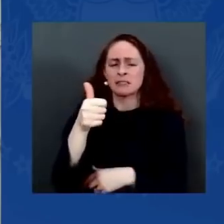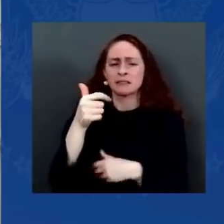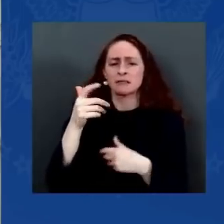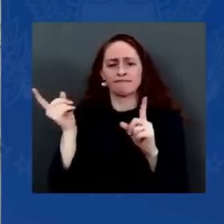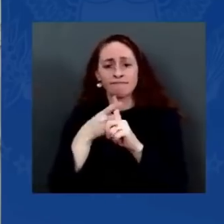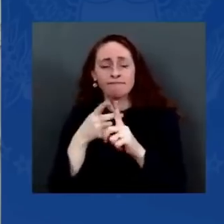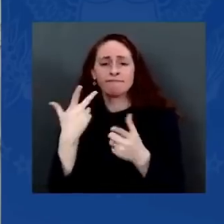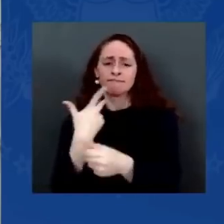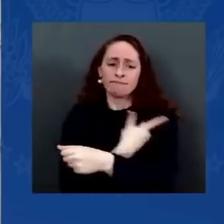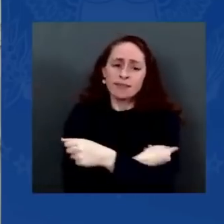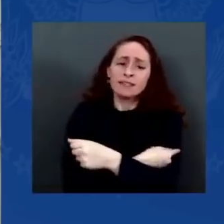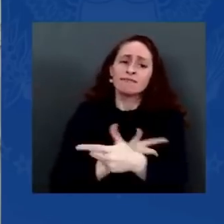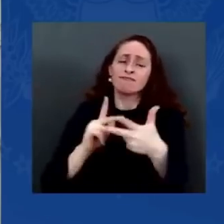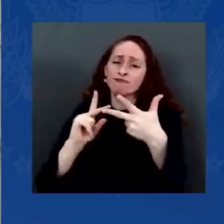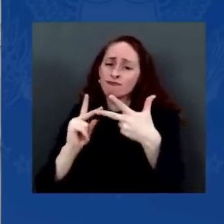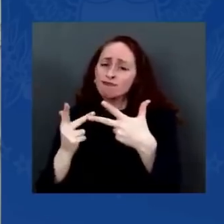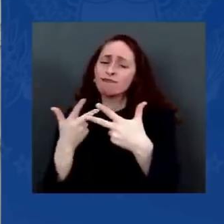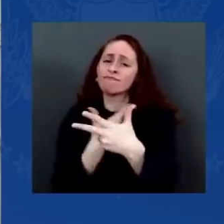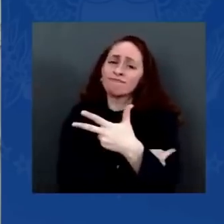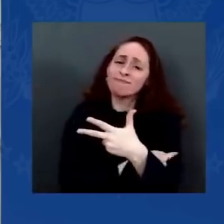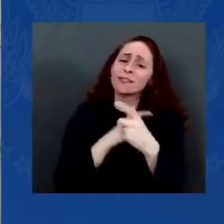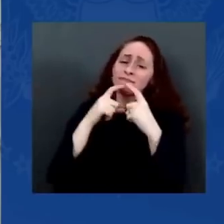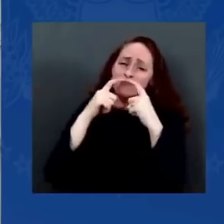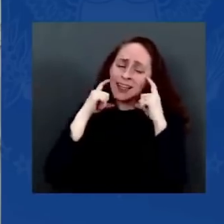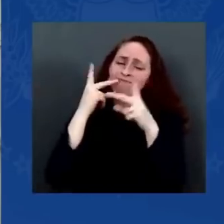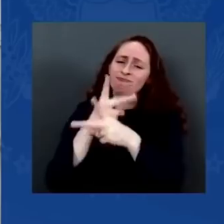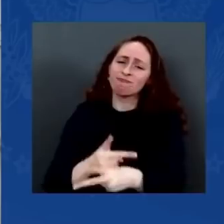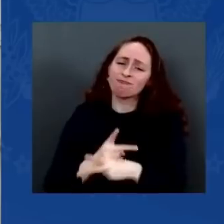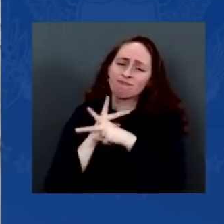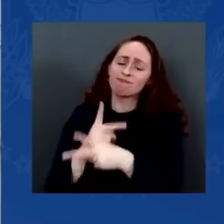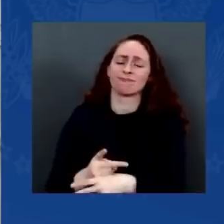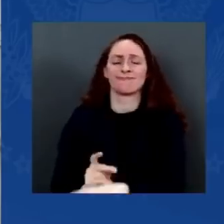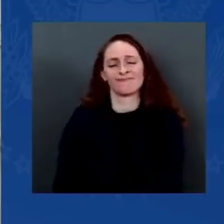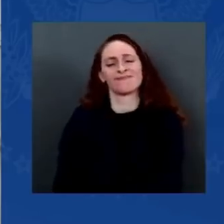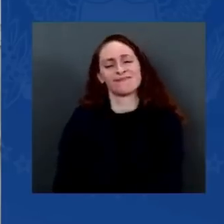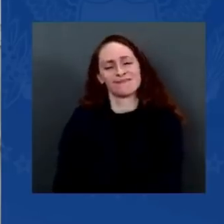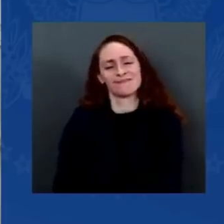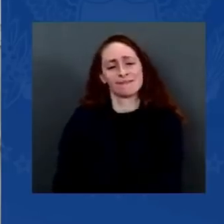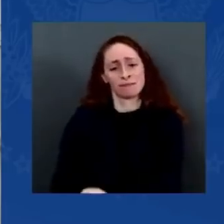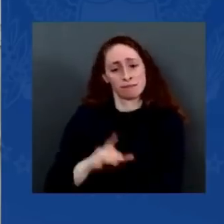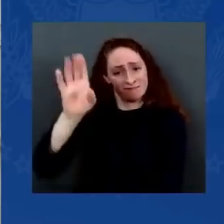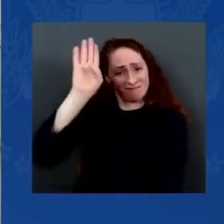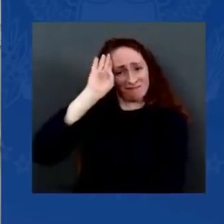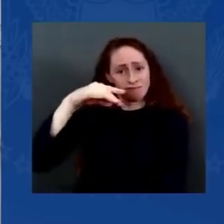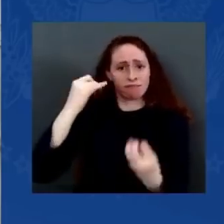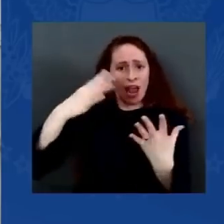of millions of people who are eligible for the booster shot but have not yet gotten it. They've gotten the first 2 shots, but they've not gotten the